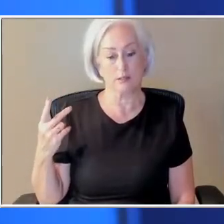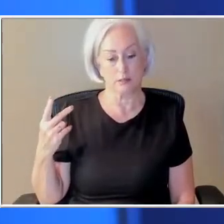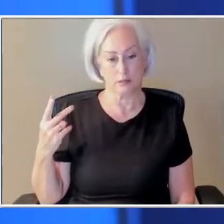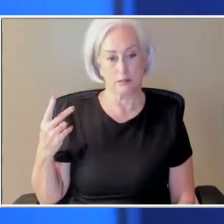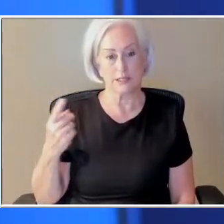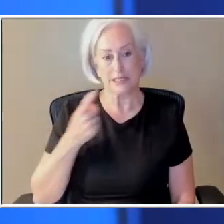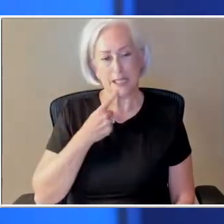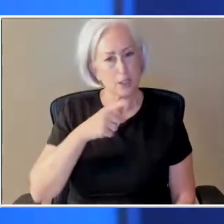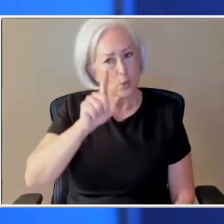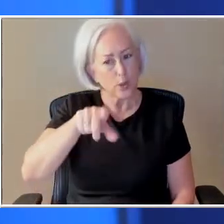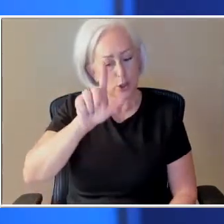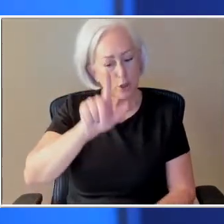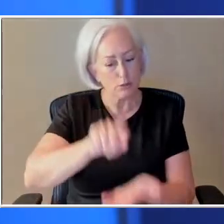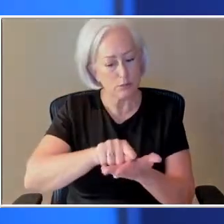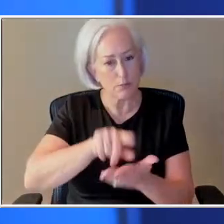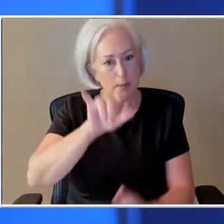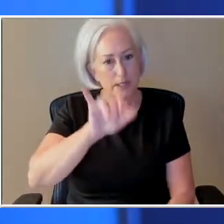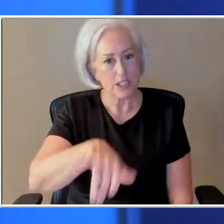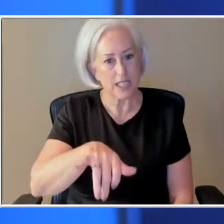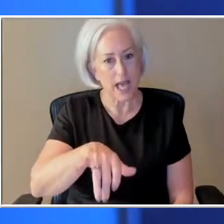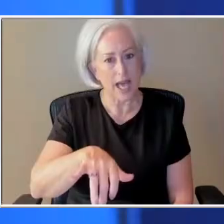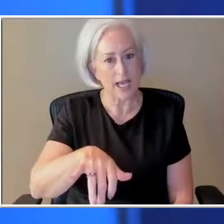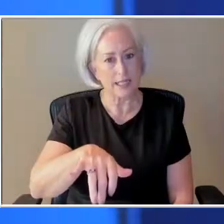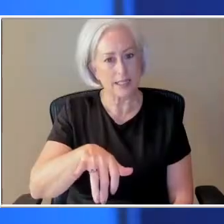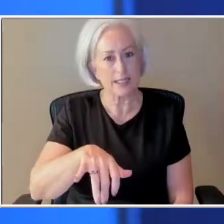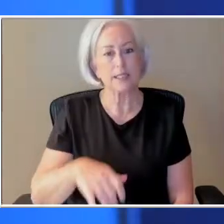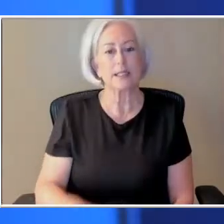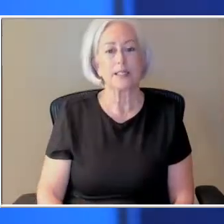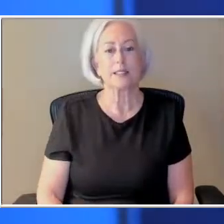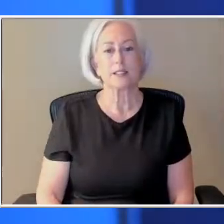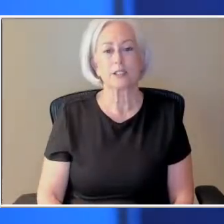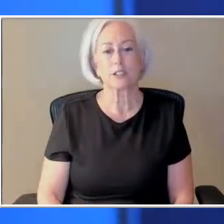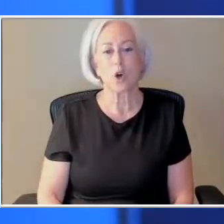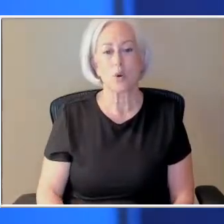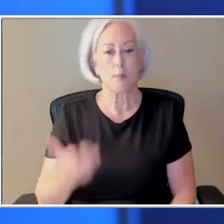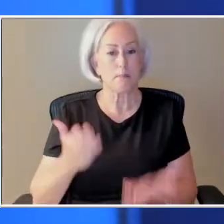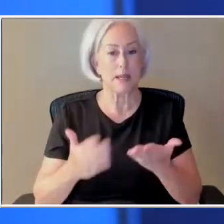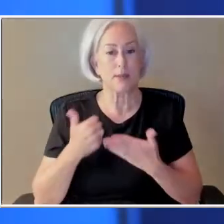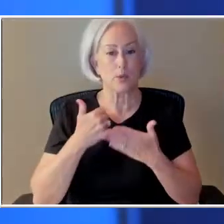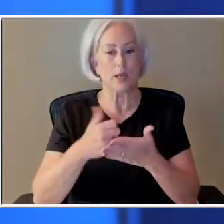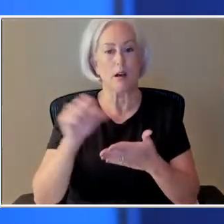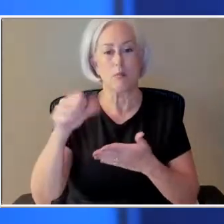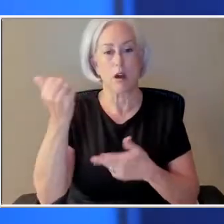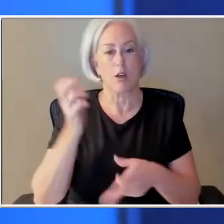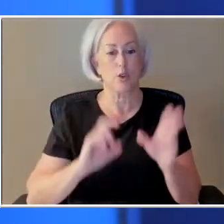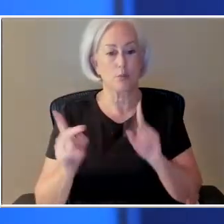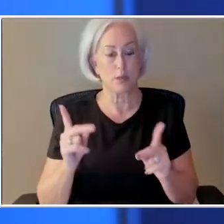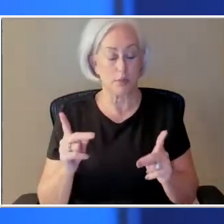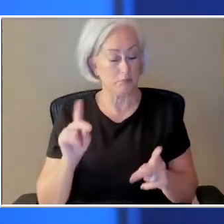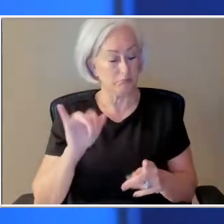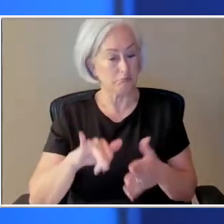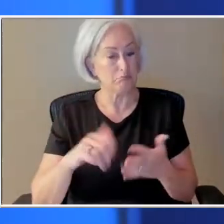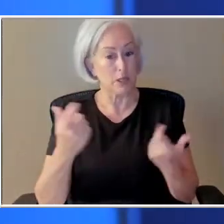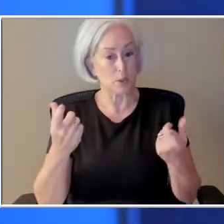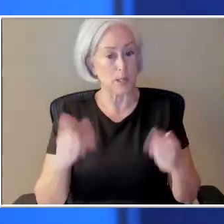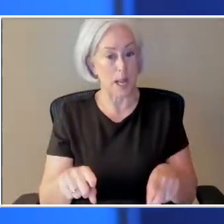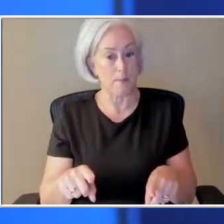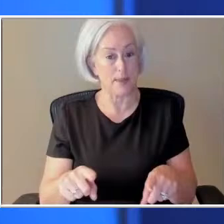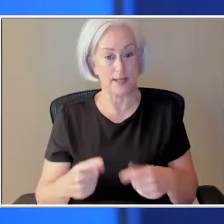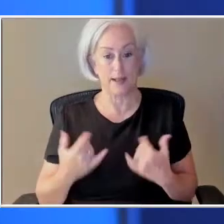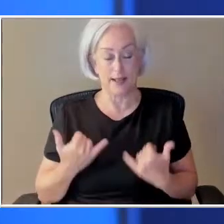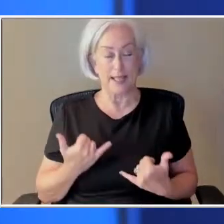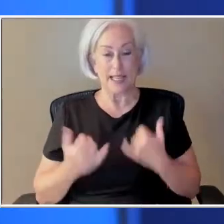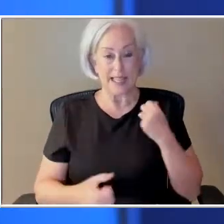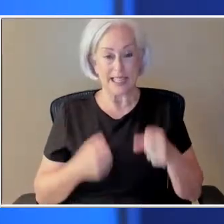publish this. You know, we should make this into a book. Maybe it could help others, and so that's what we did this year. When I